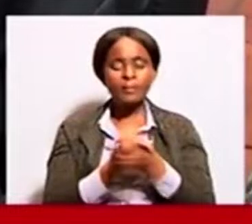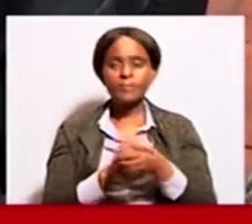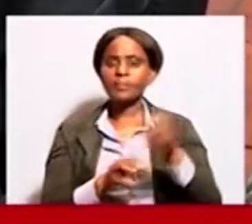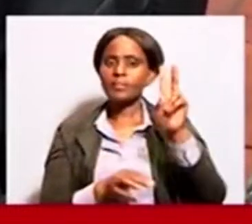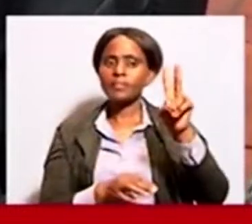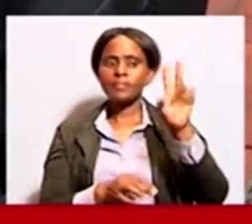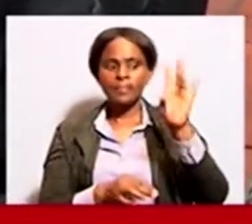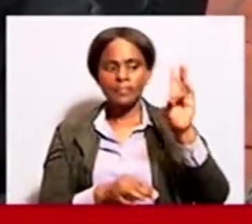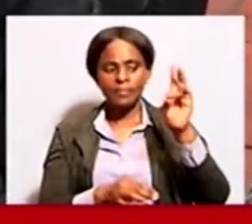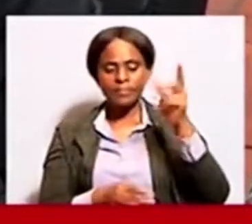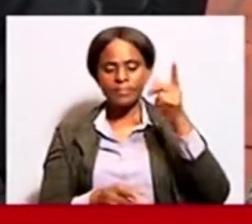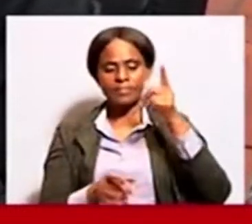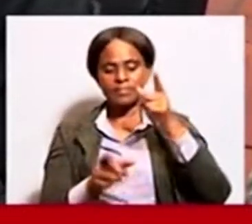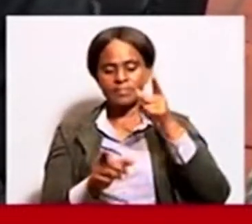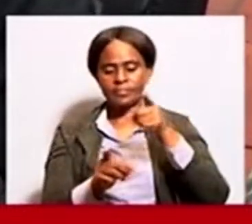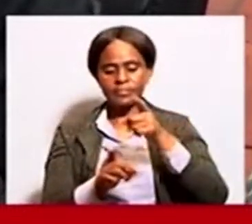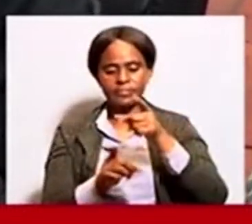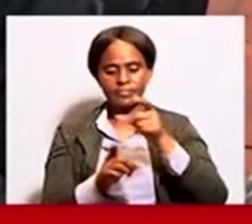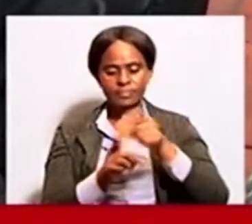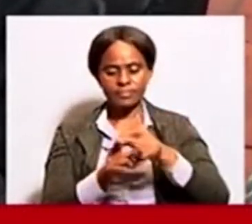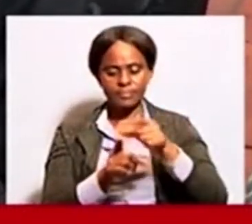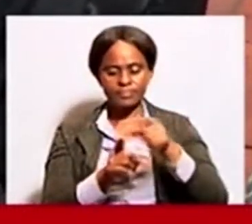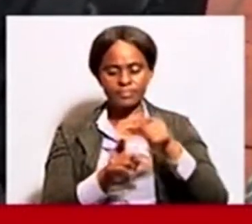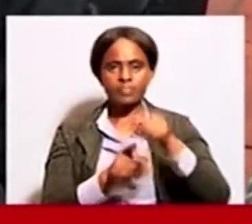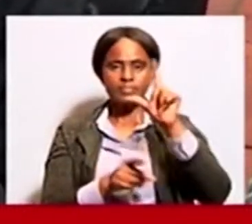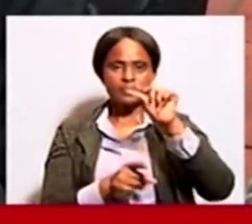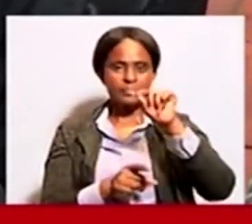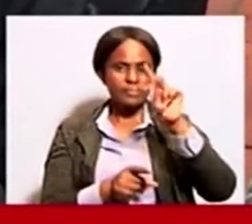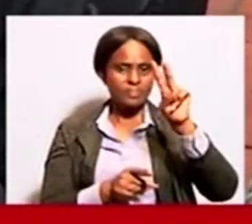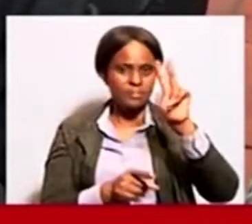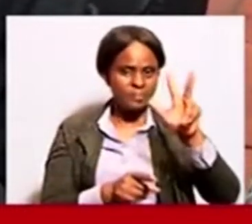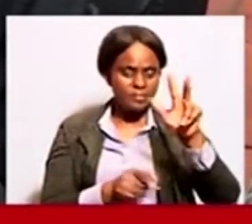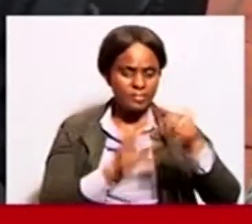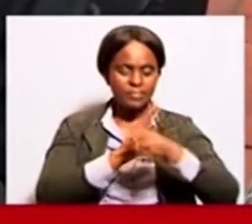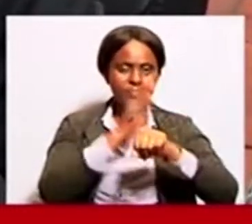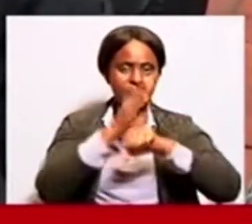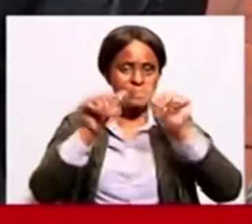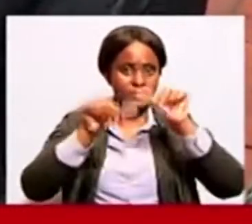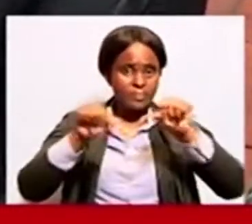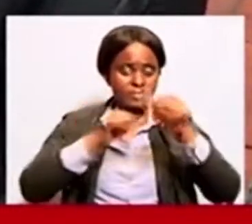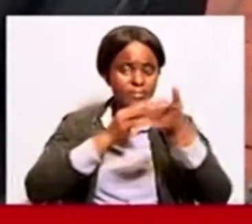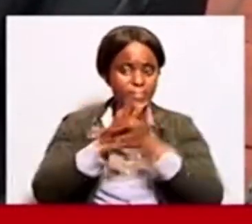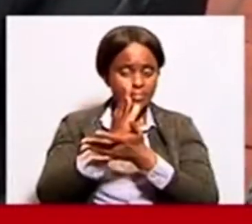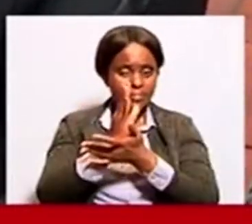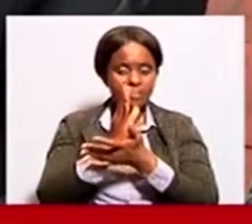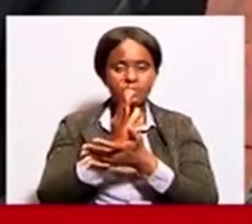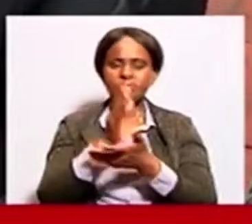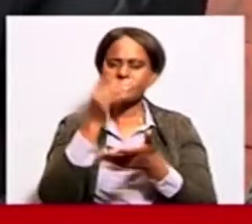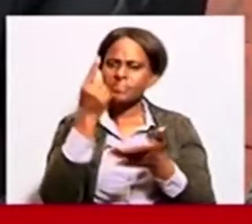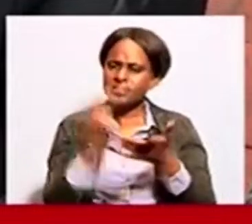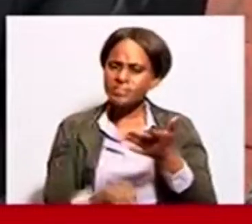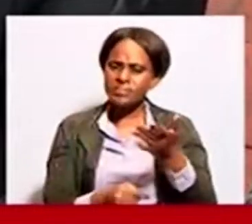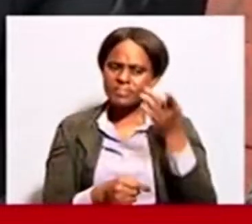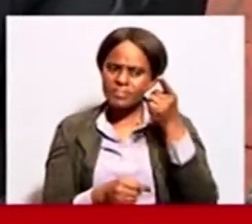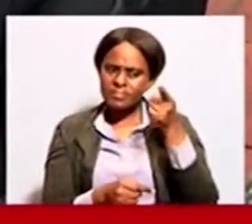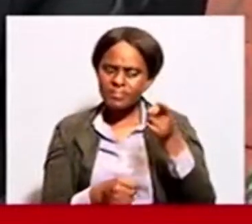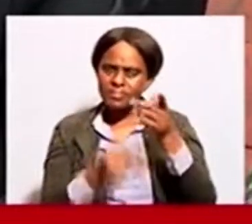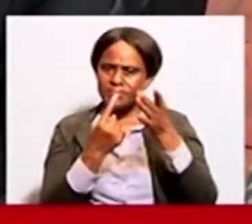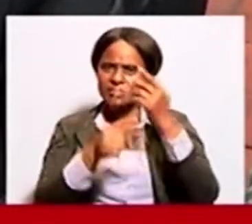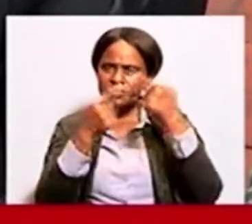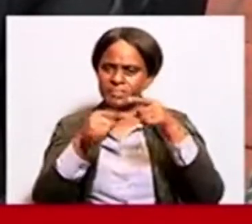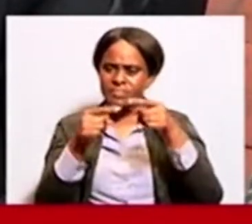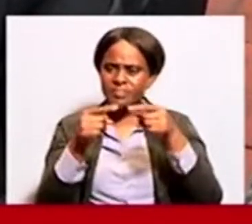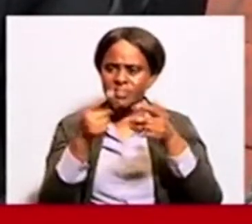27th December 2023. I'm sure that is after audit, isn't it? Yes. So, what was happening? What made